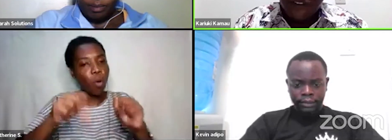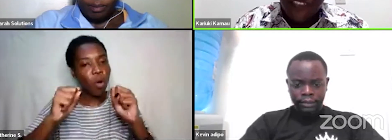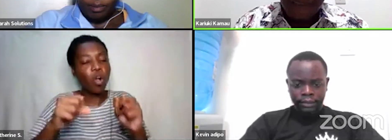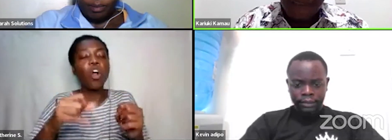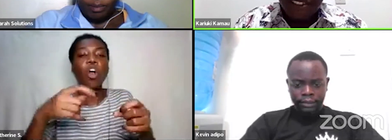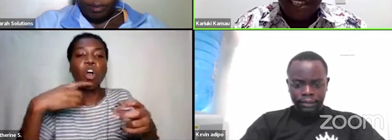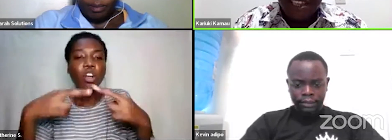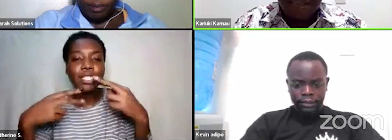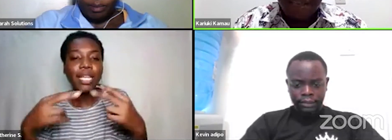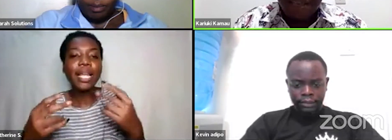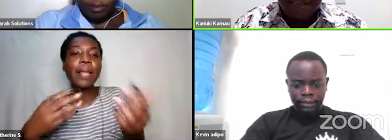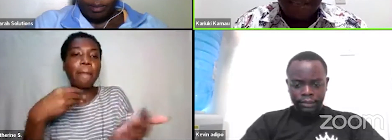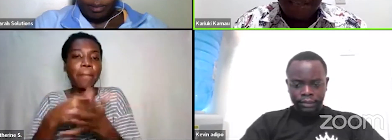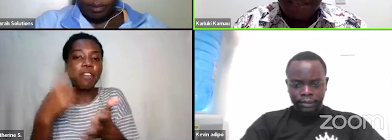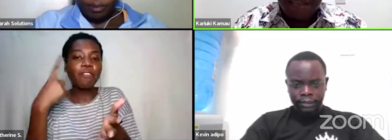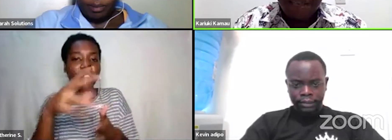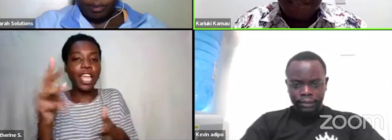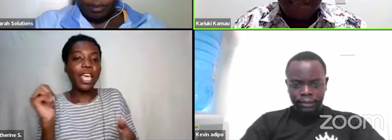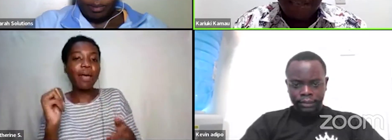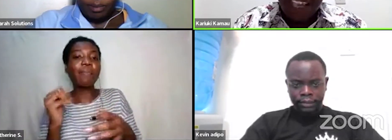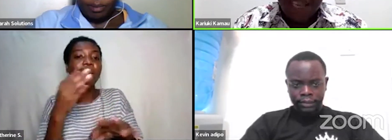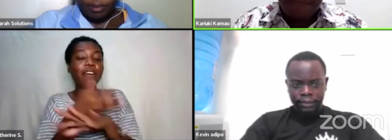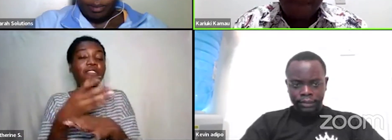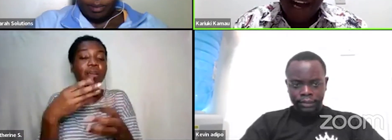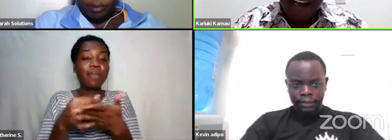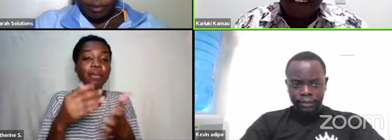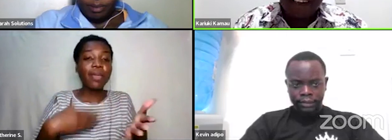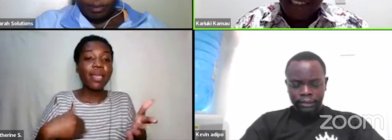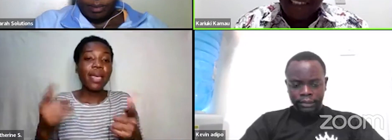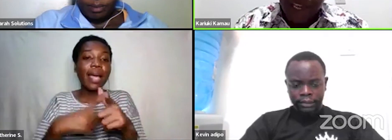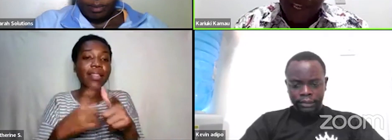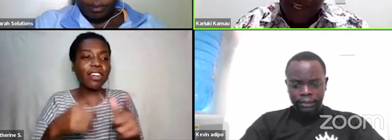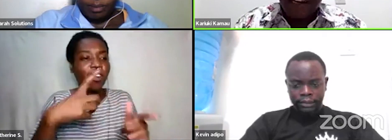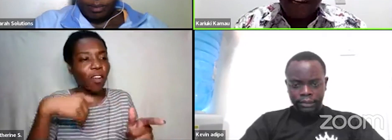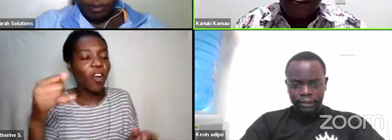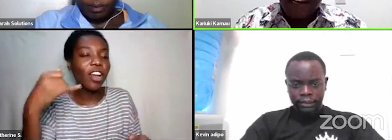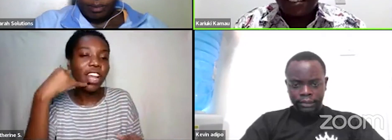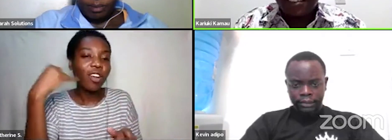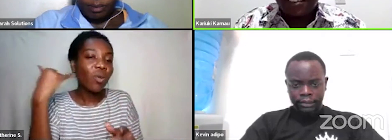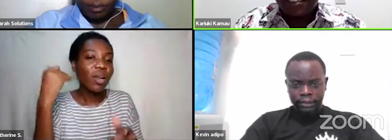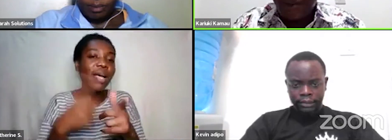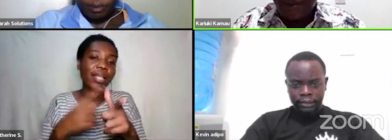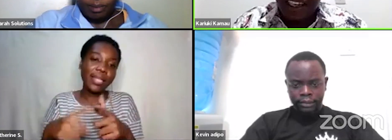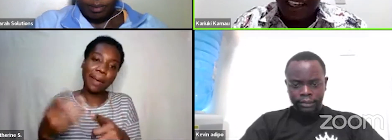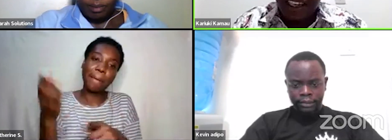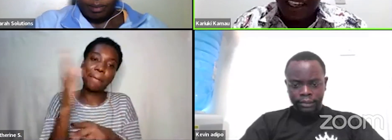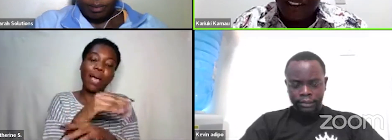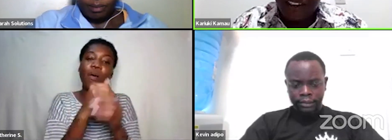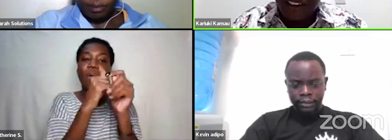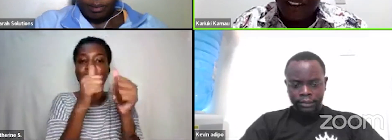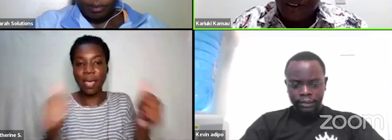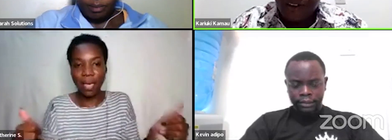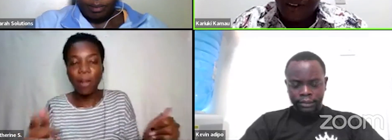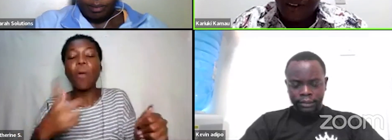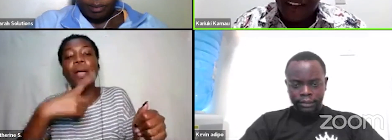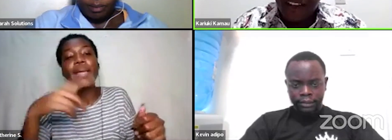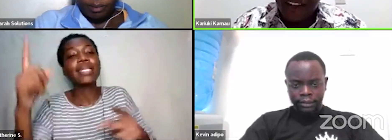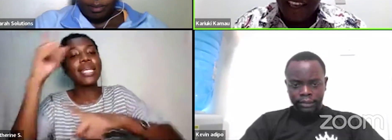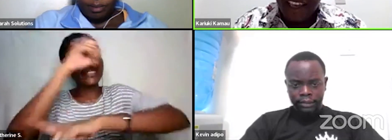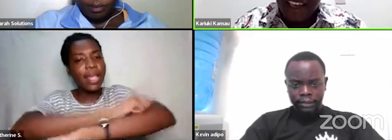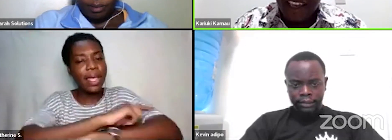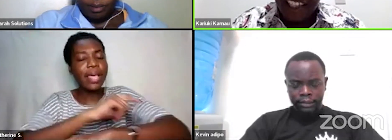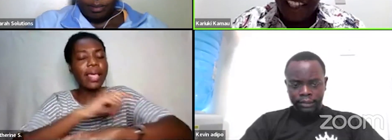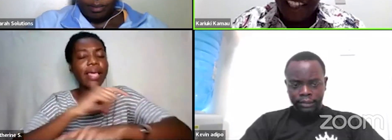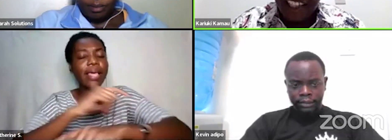paid for them. Once they paid me, they went to Nakuru and then they came back. They went for a day package. They